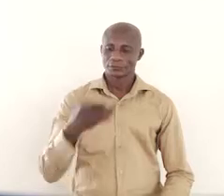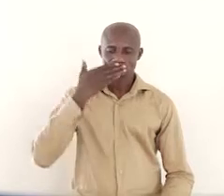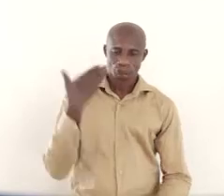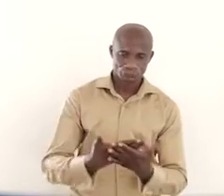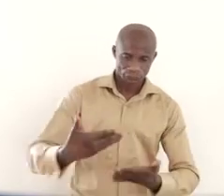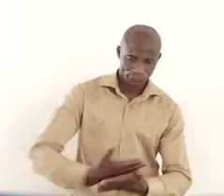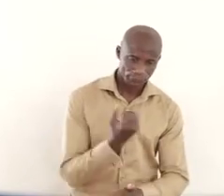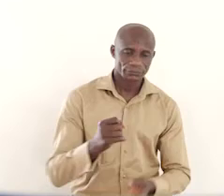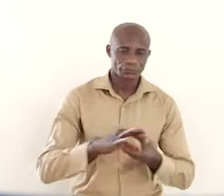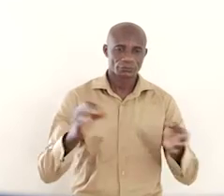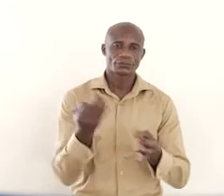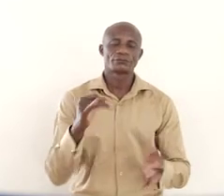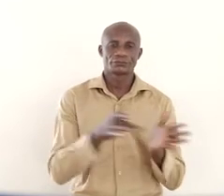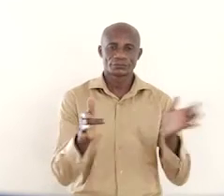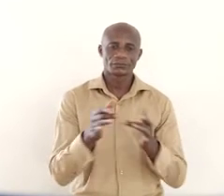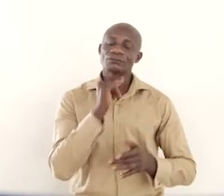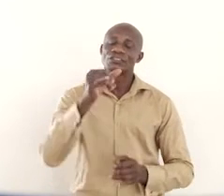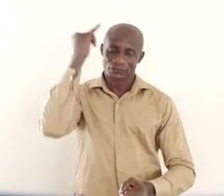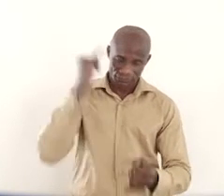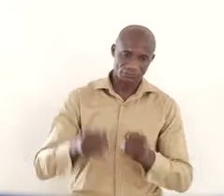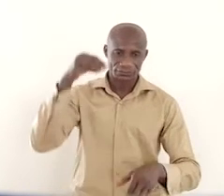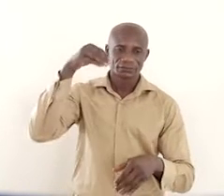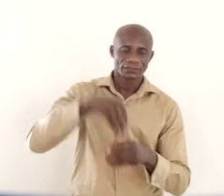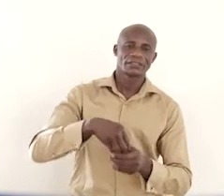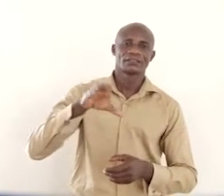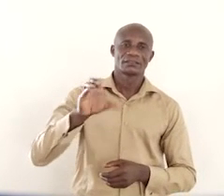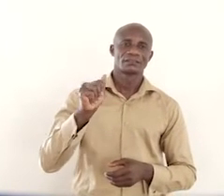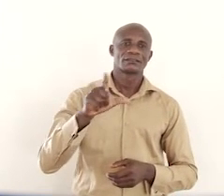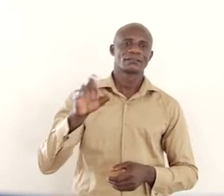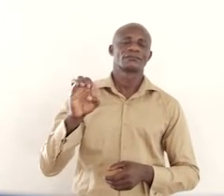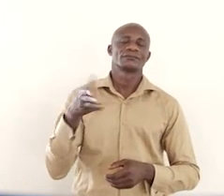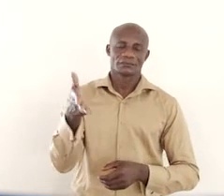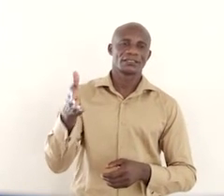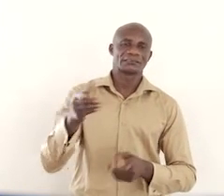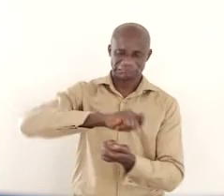The good news is that the story of Jesus did not end on Calvary. There is a